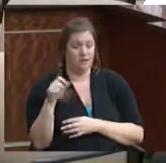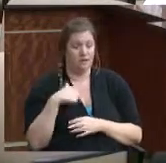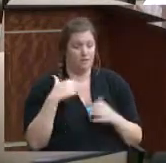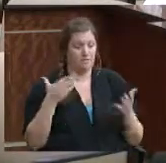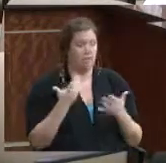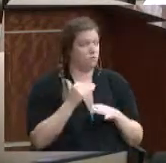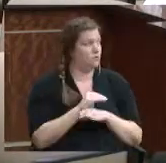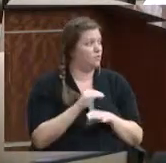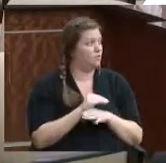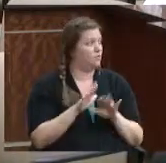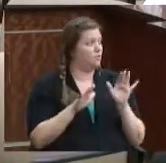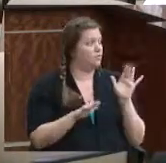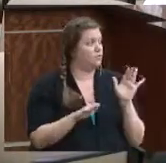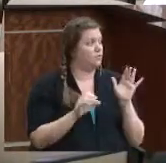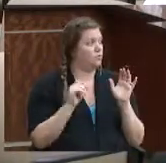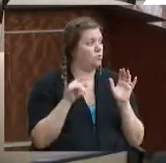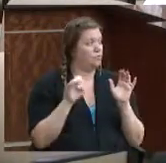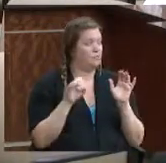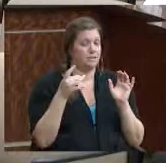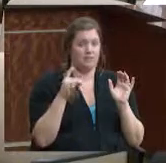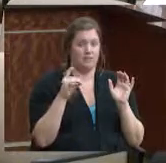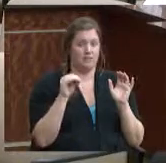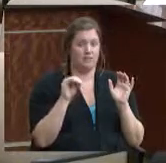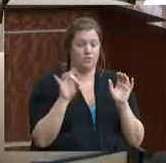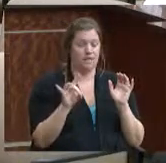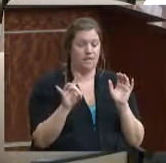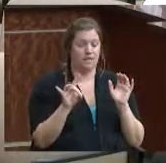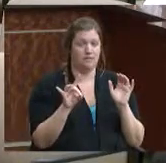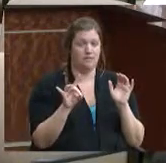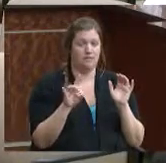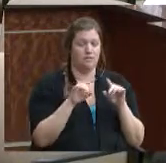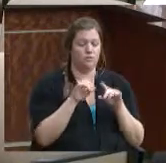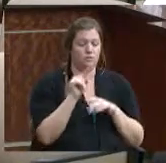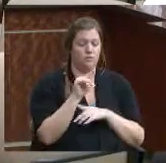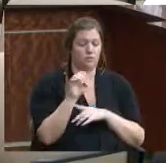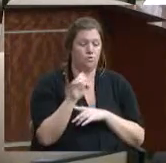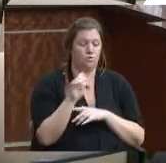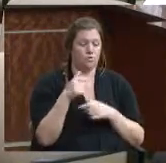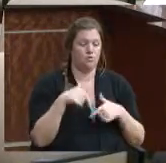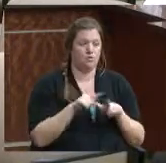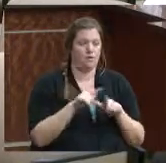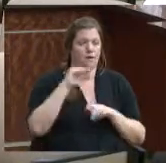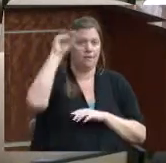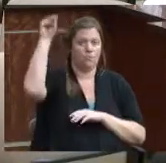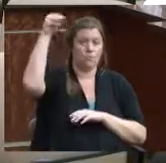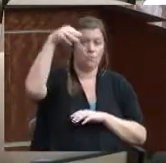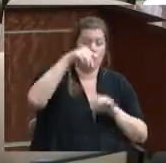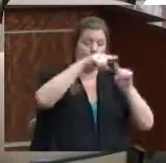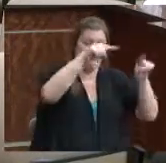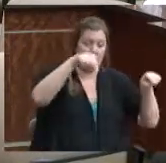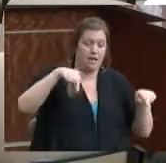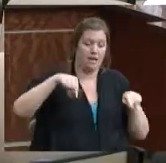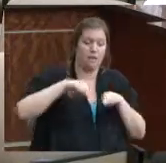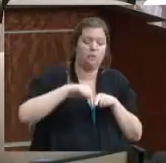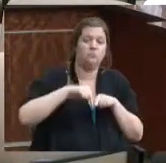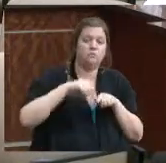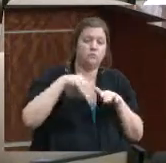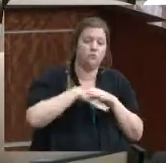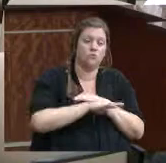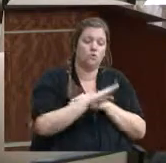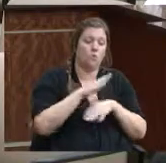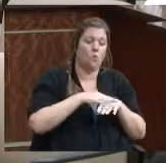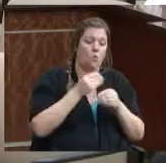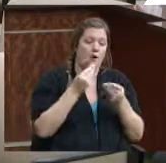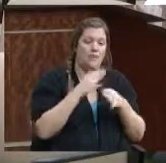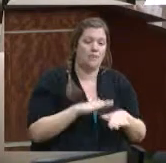here tonight to testify on Ordinance 1808 that would amend the zoning law to allow solar panels to go in